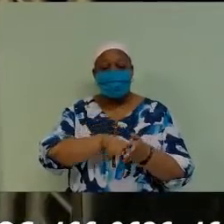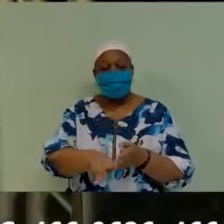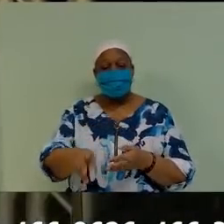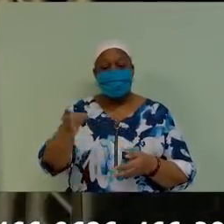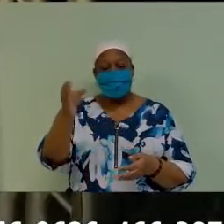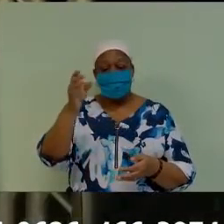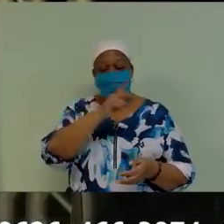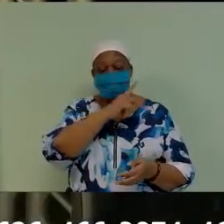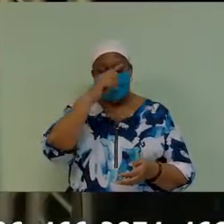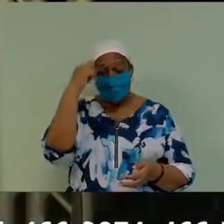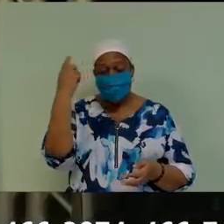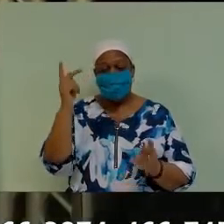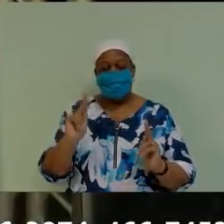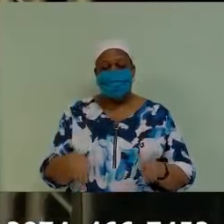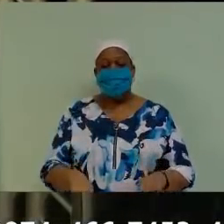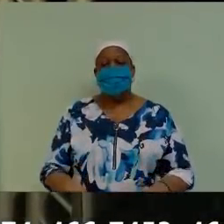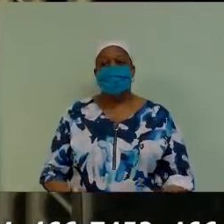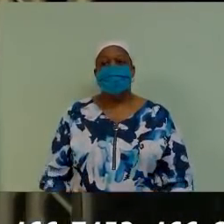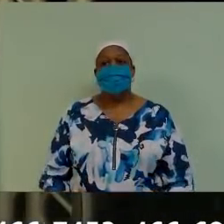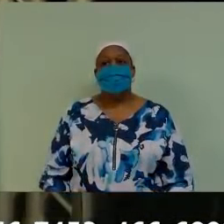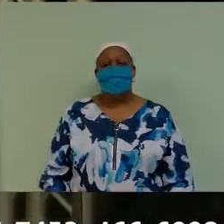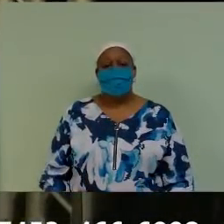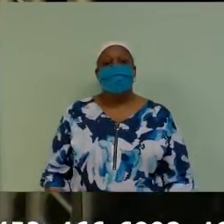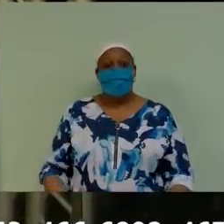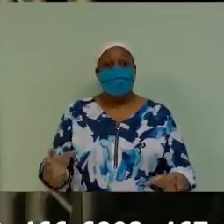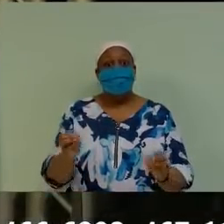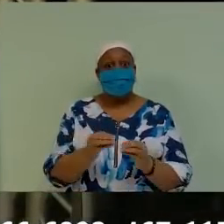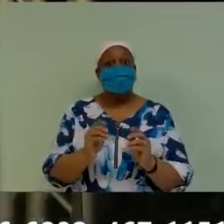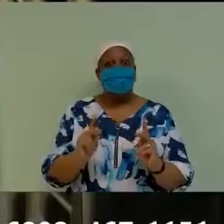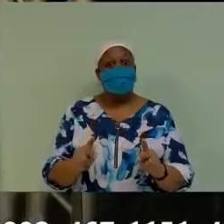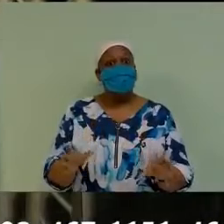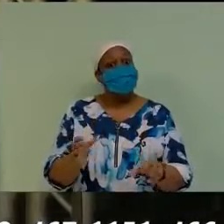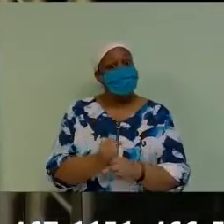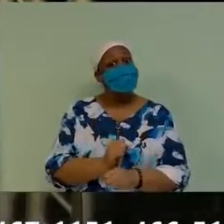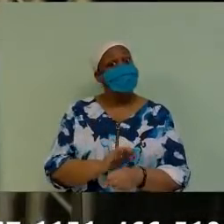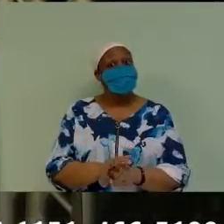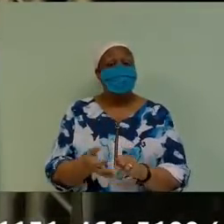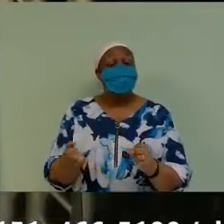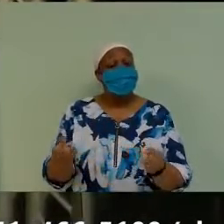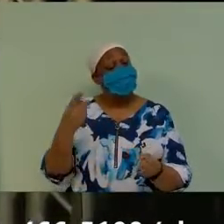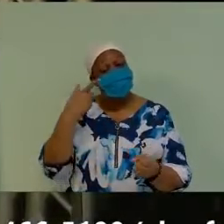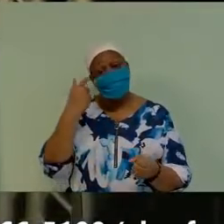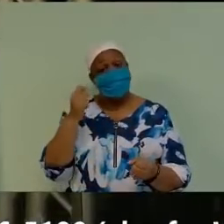what we are seeing. Now, in terms, as I mentioned